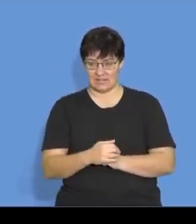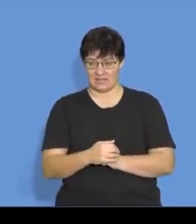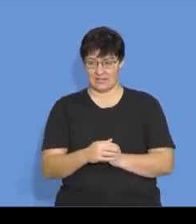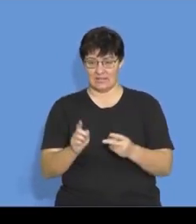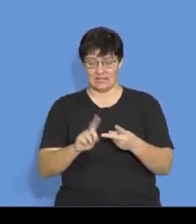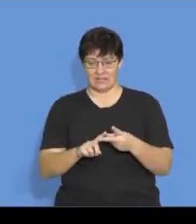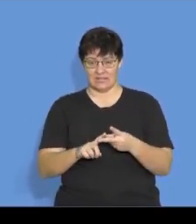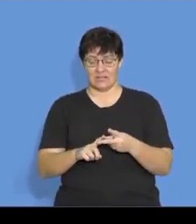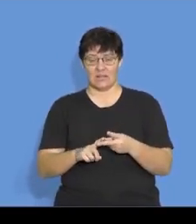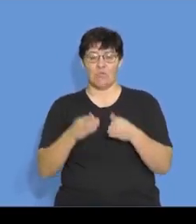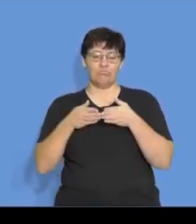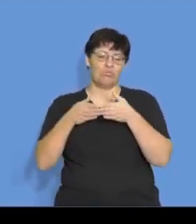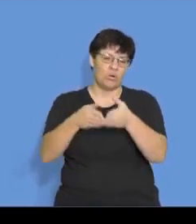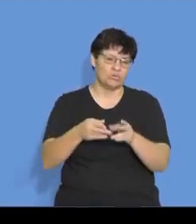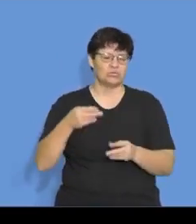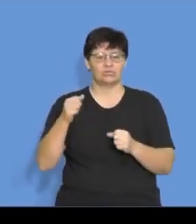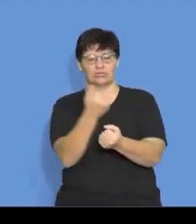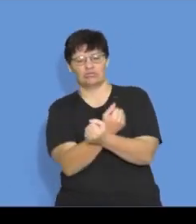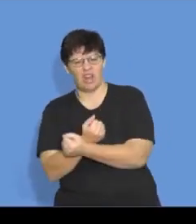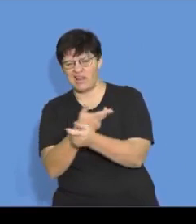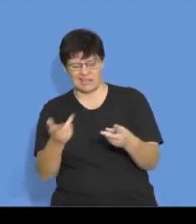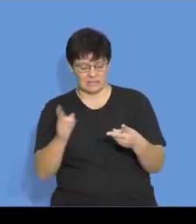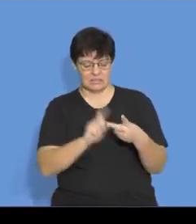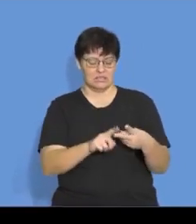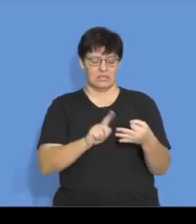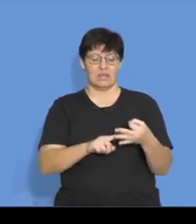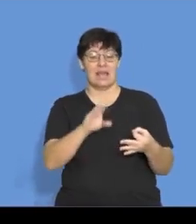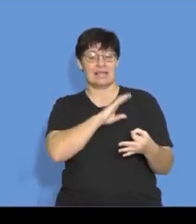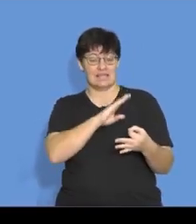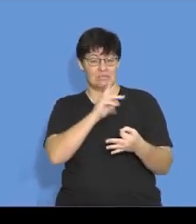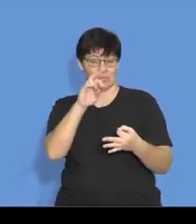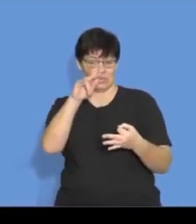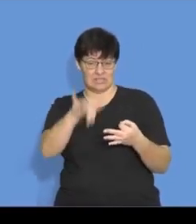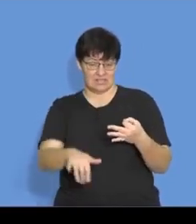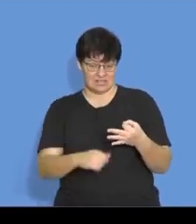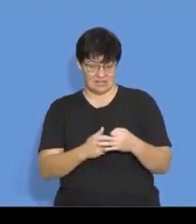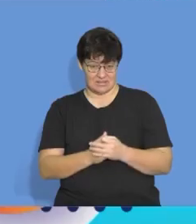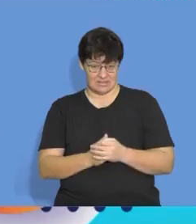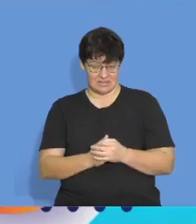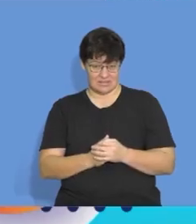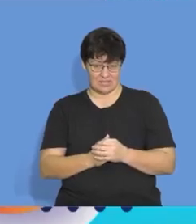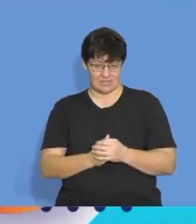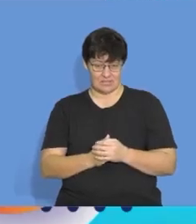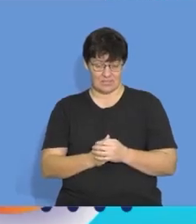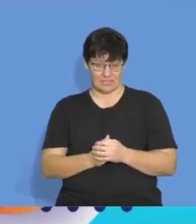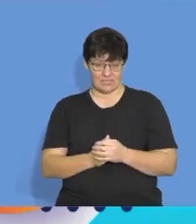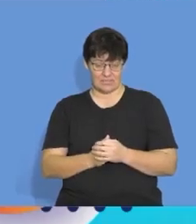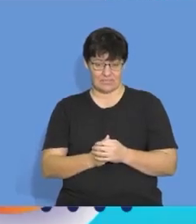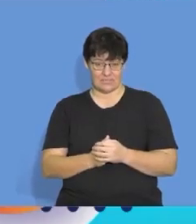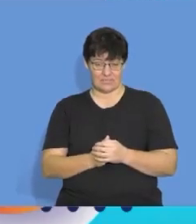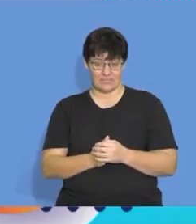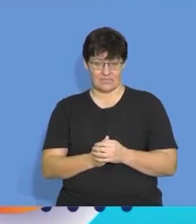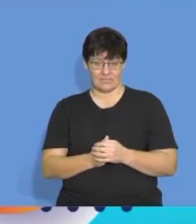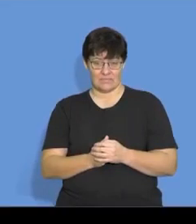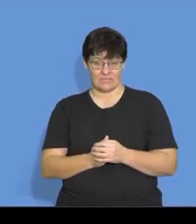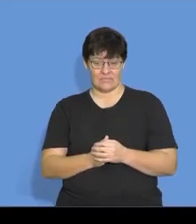freight, customs duties. Now, here we have, and